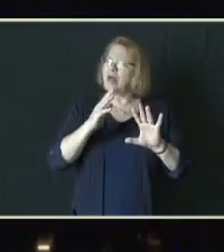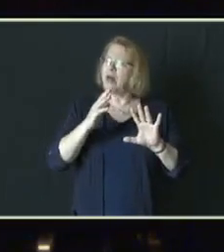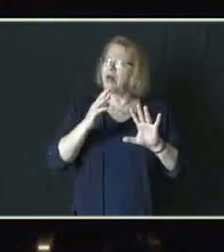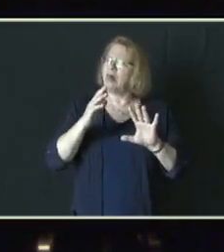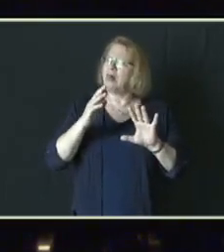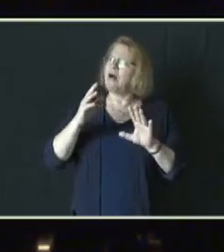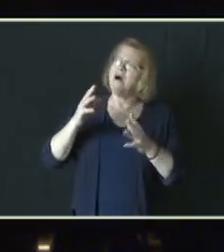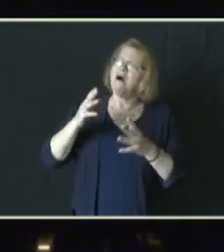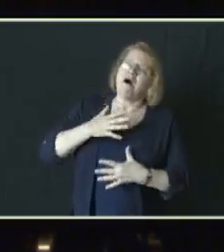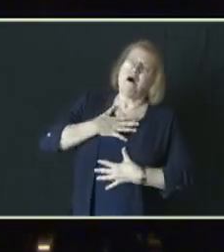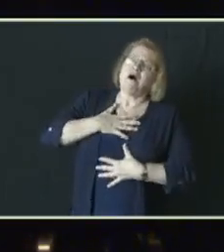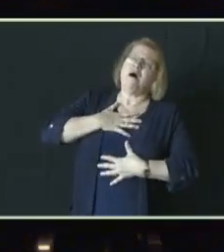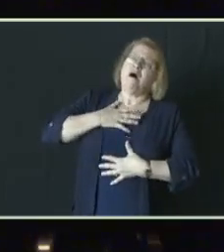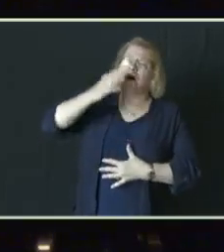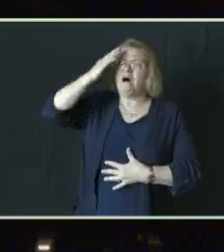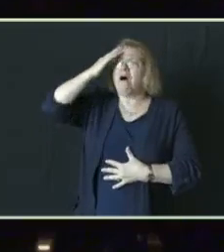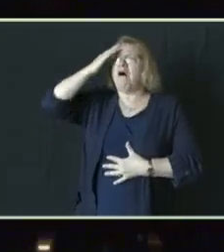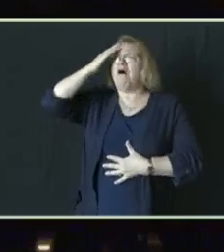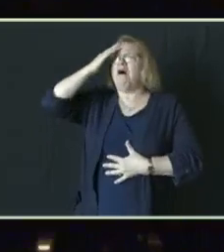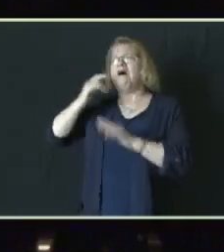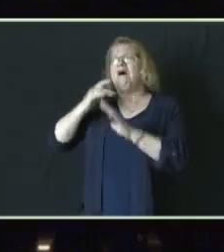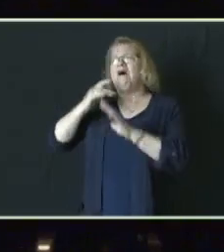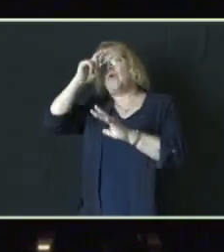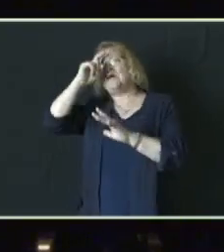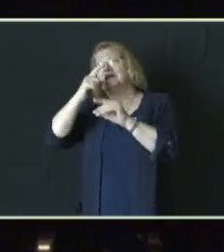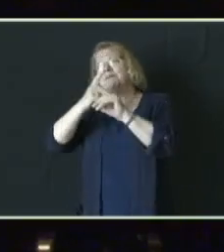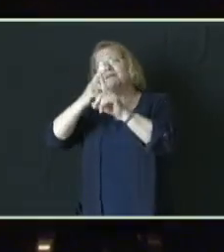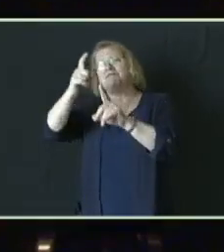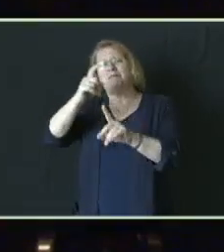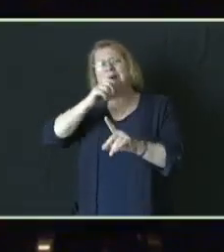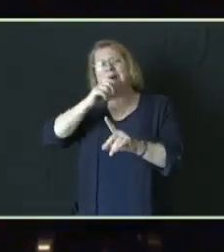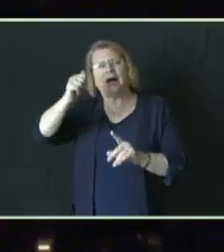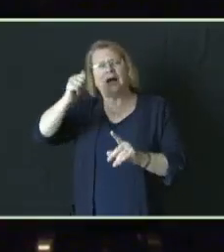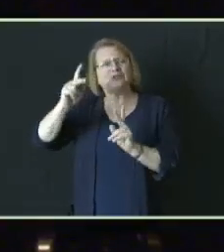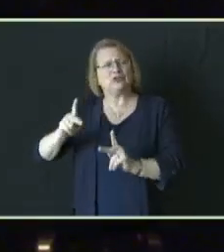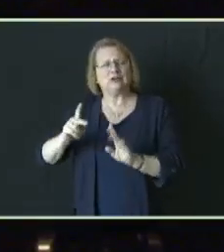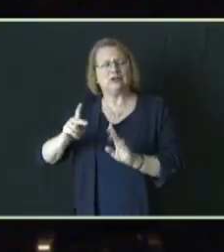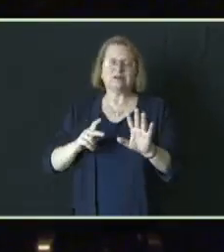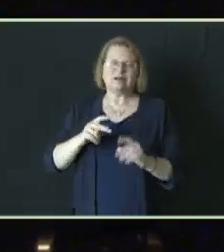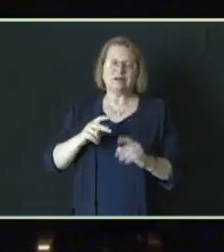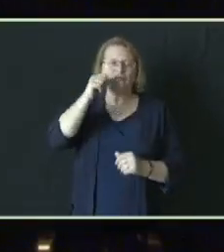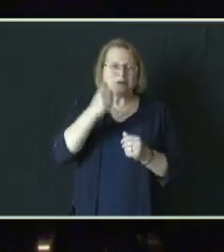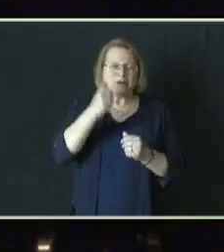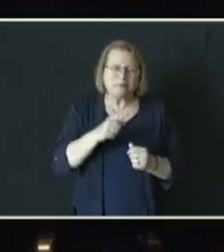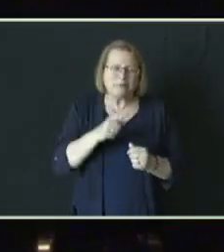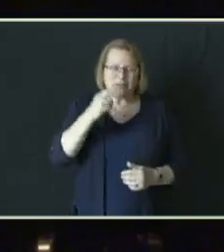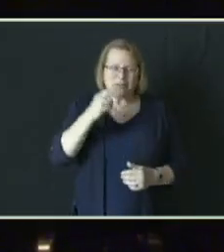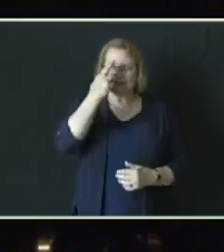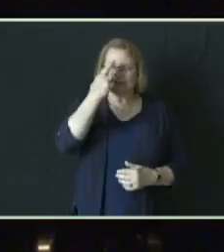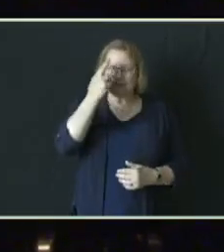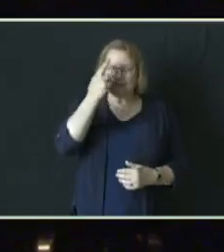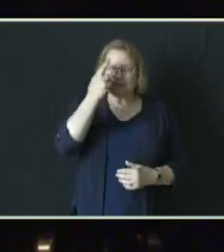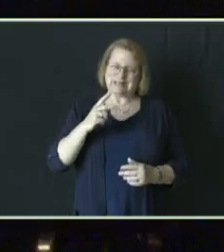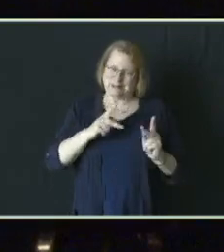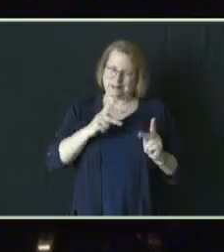the imparted wisdom of an elder. Remember, there's a reason no one is paying to hear you speak